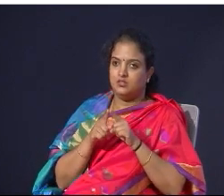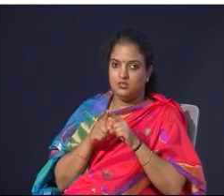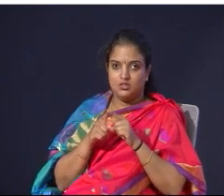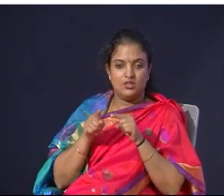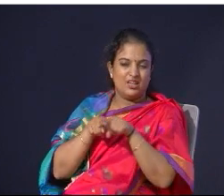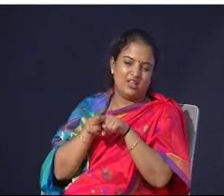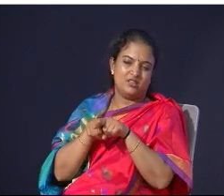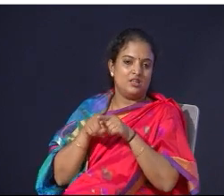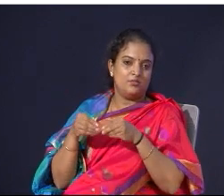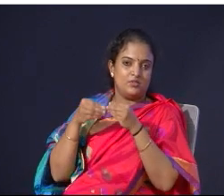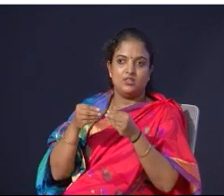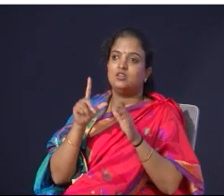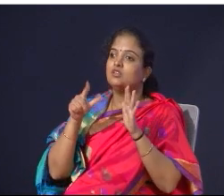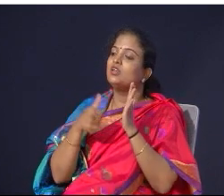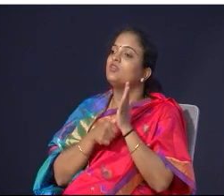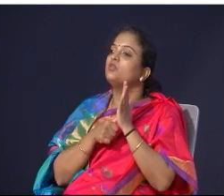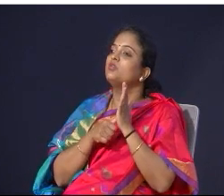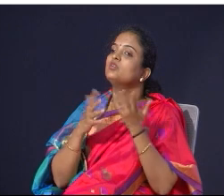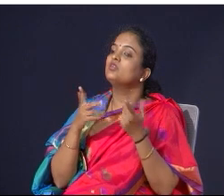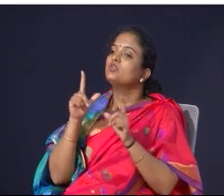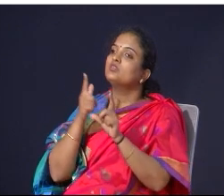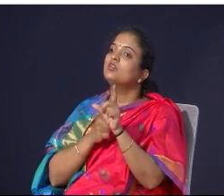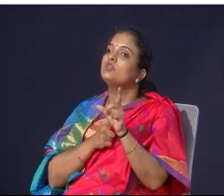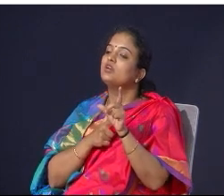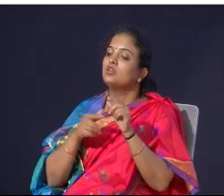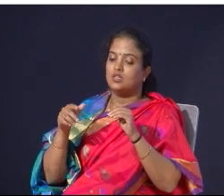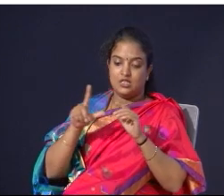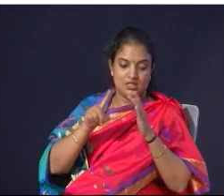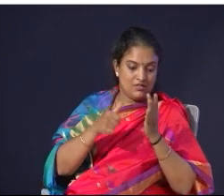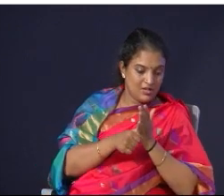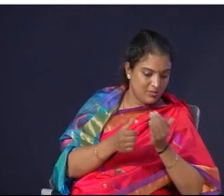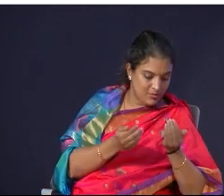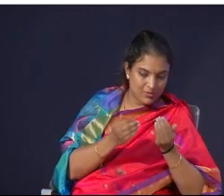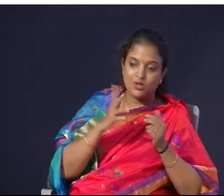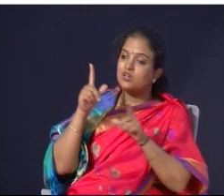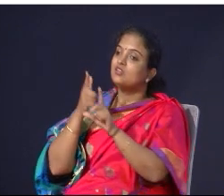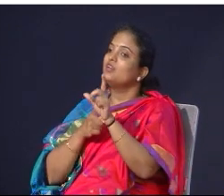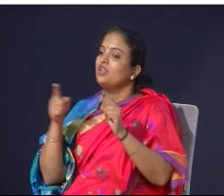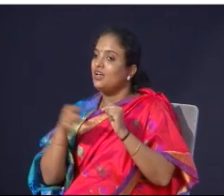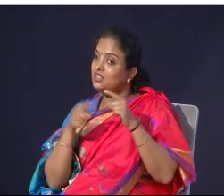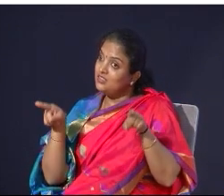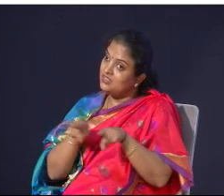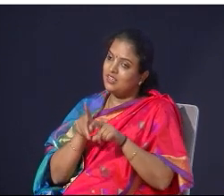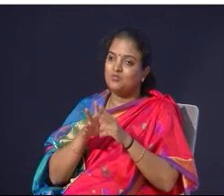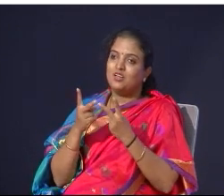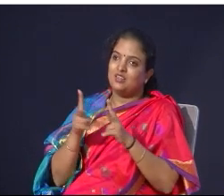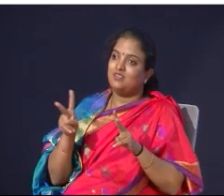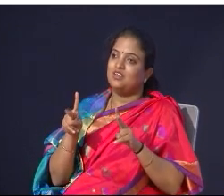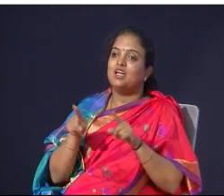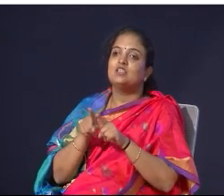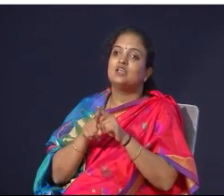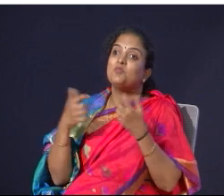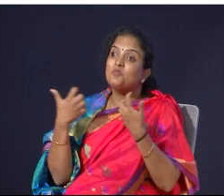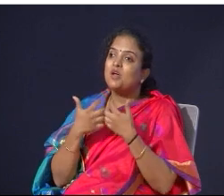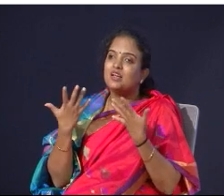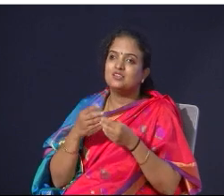example, if there's a 7-month-old child and 7 years child, the activities will be different. Age and onset of